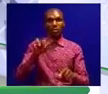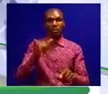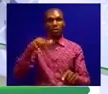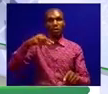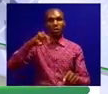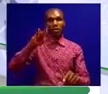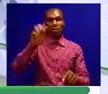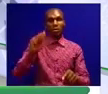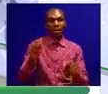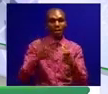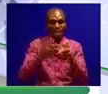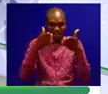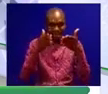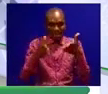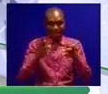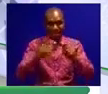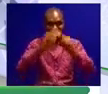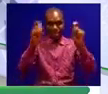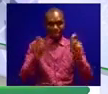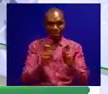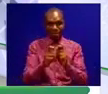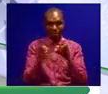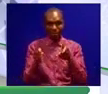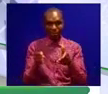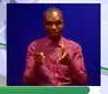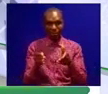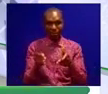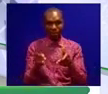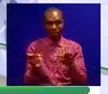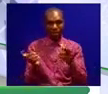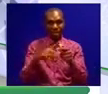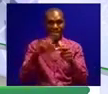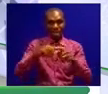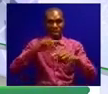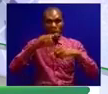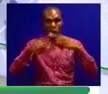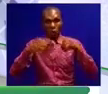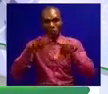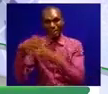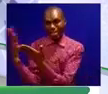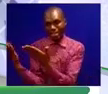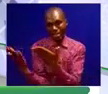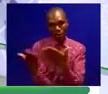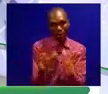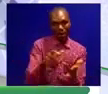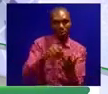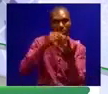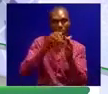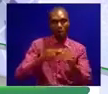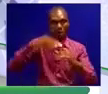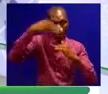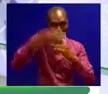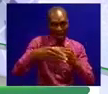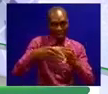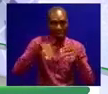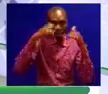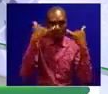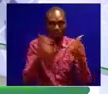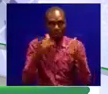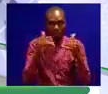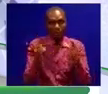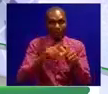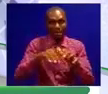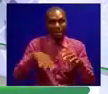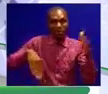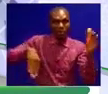tukotikara abwa wese timu ya global connections nikabona gendete na marigani abavene bosi bwe gosori yabo esaba ko